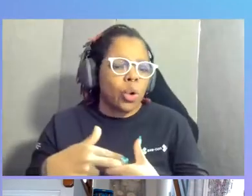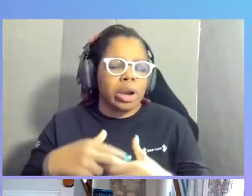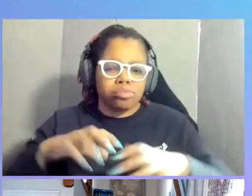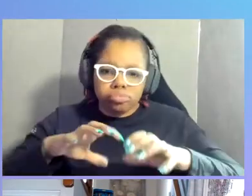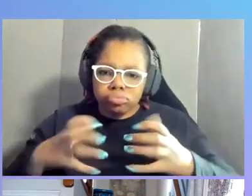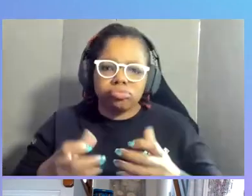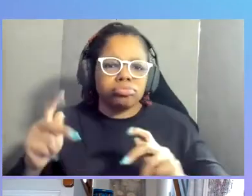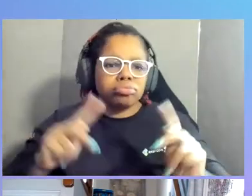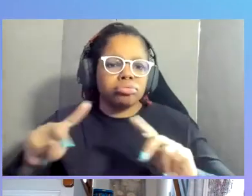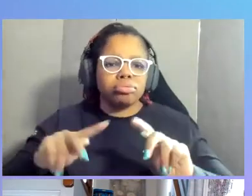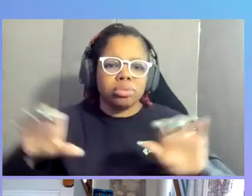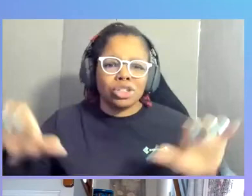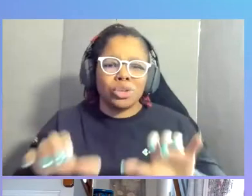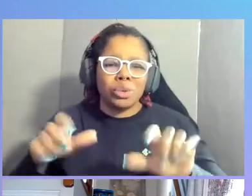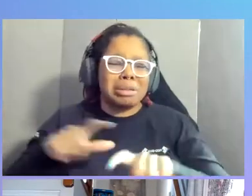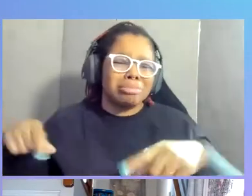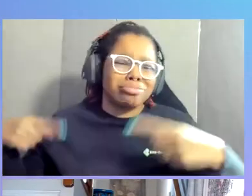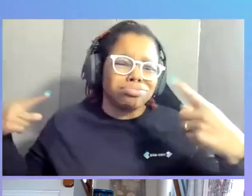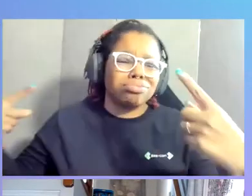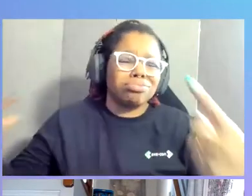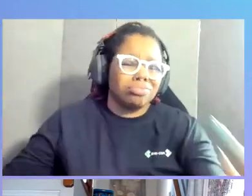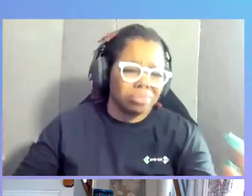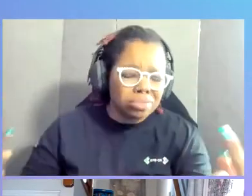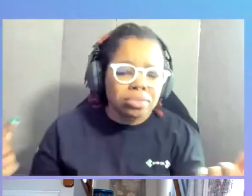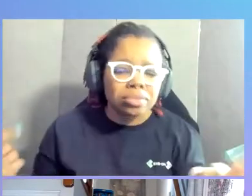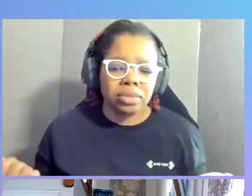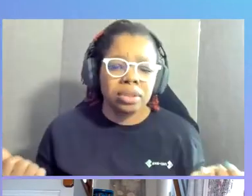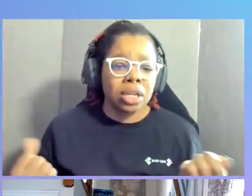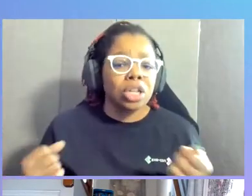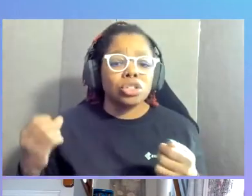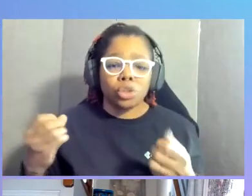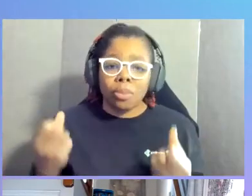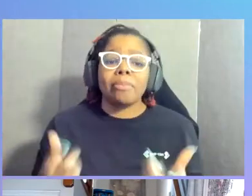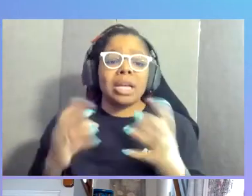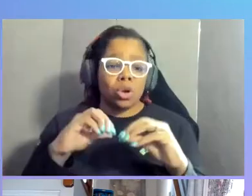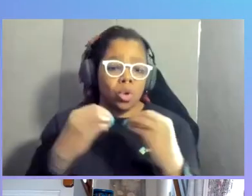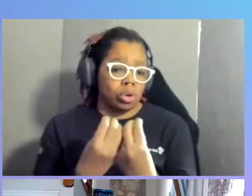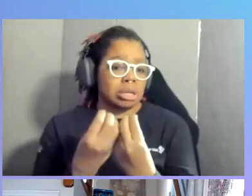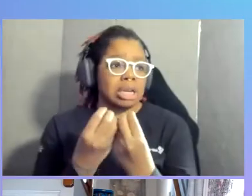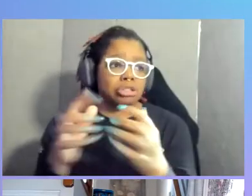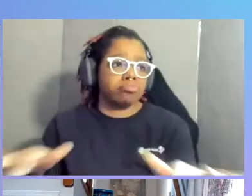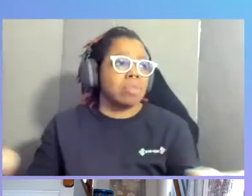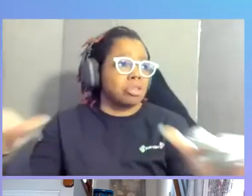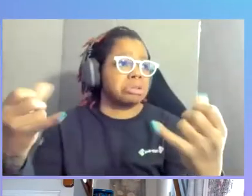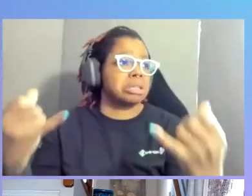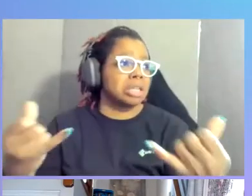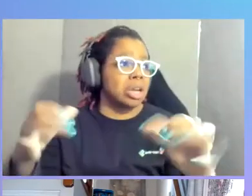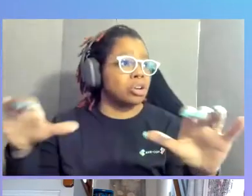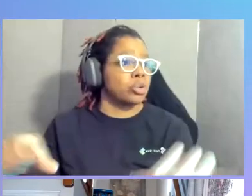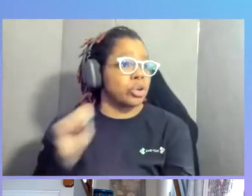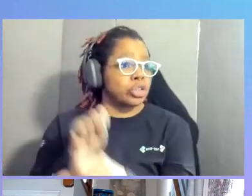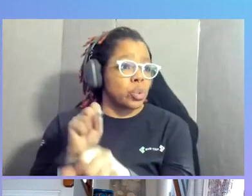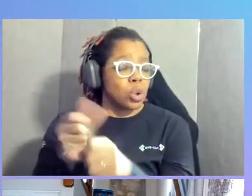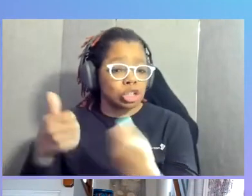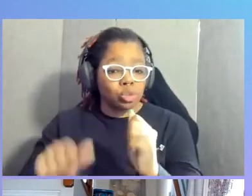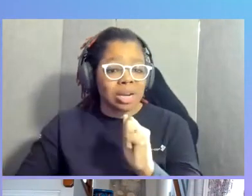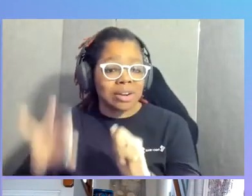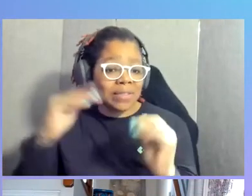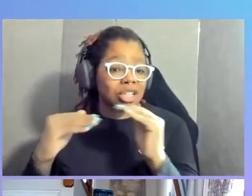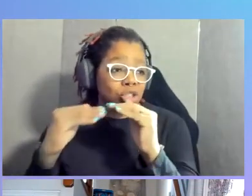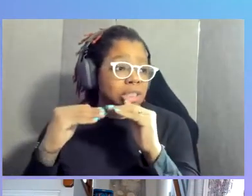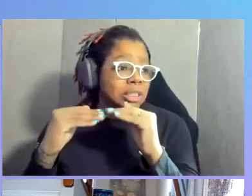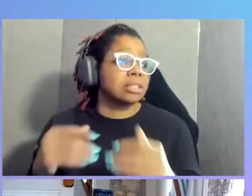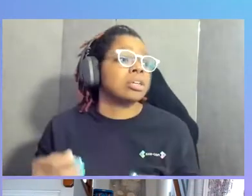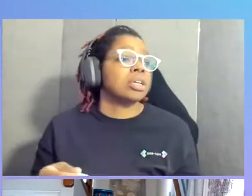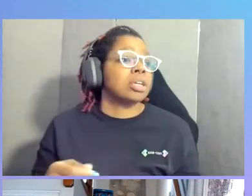doing this since design was even a thing, right? And there are many organizations out there today doing the work, trying to find justice. There